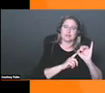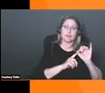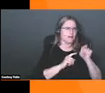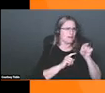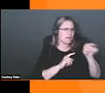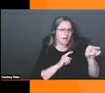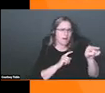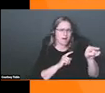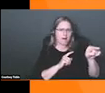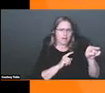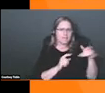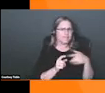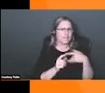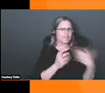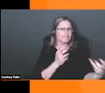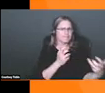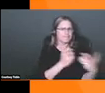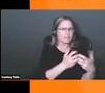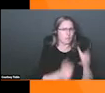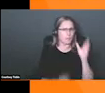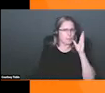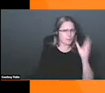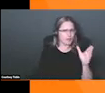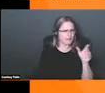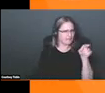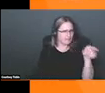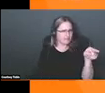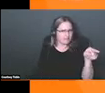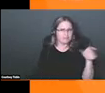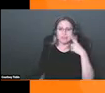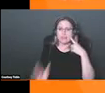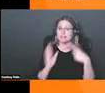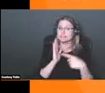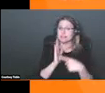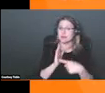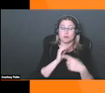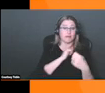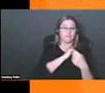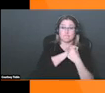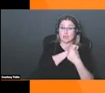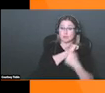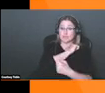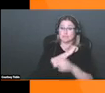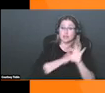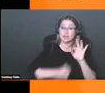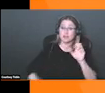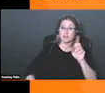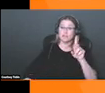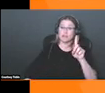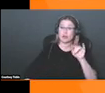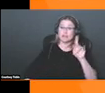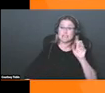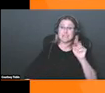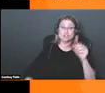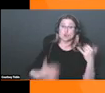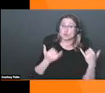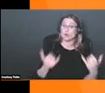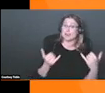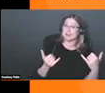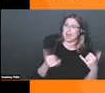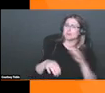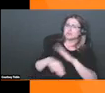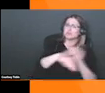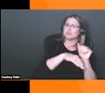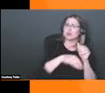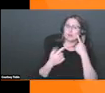fit. And for example, with a foundation, they may not have a current call for proposals, or they may